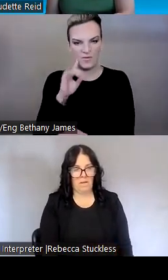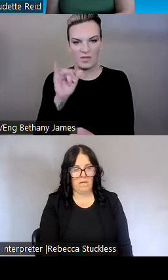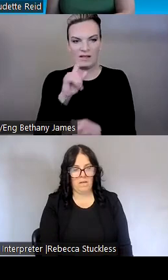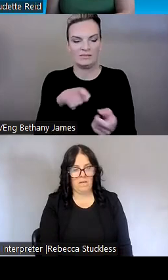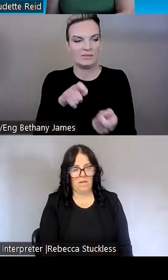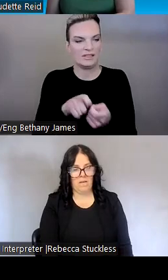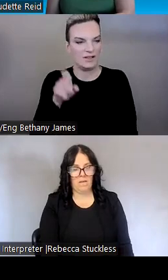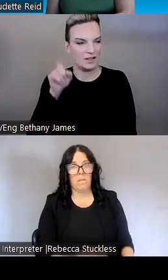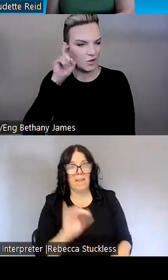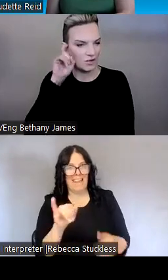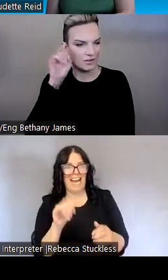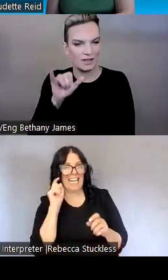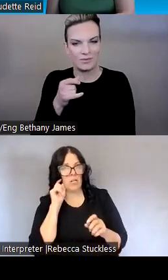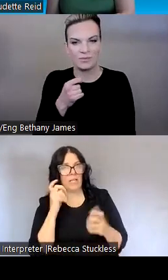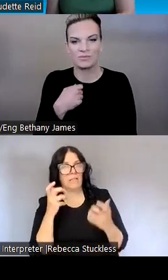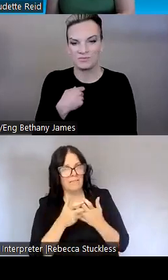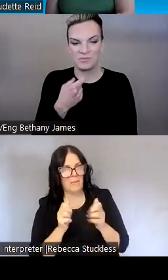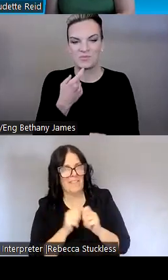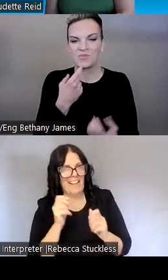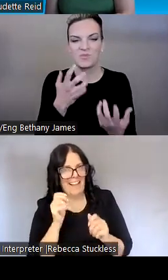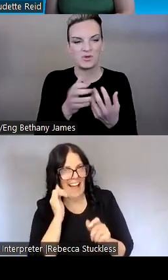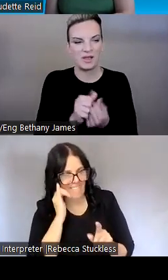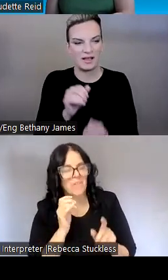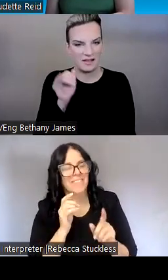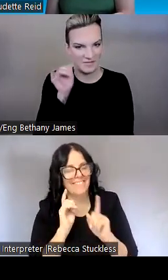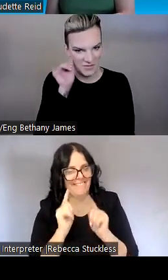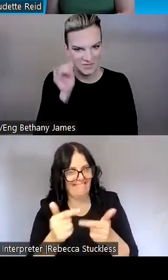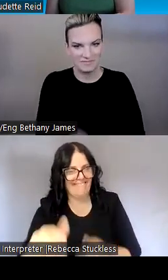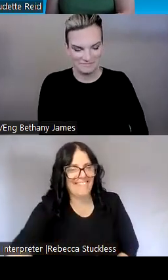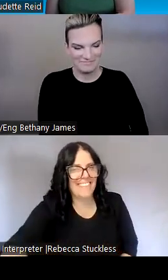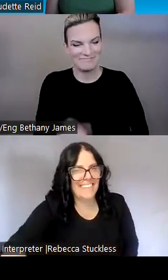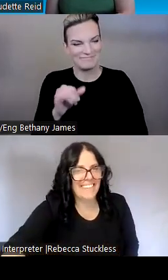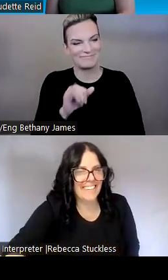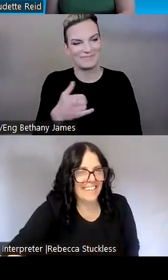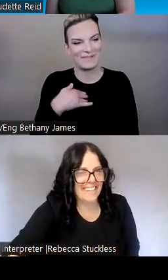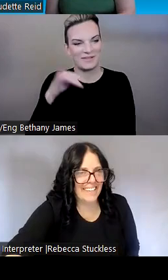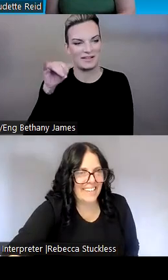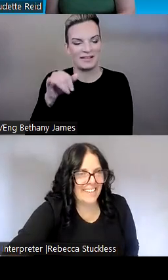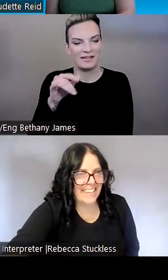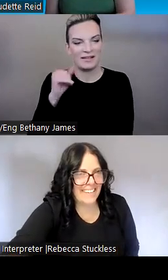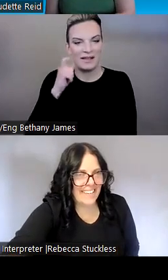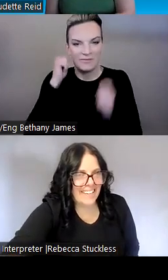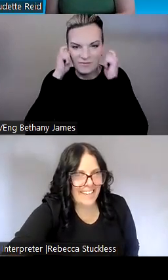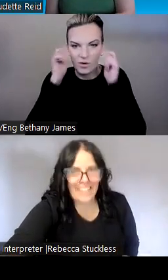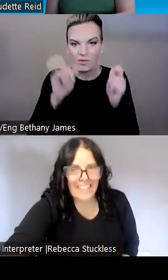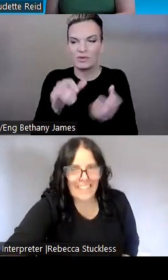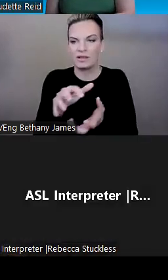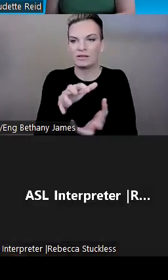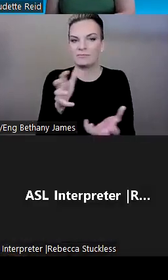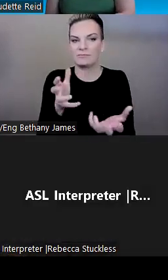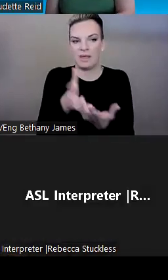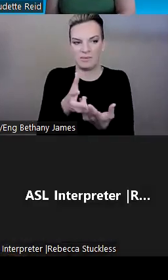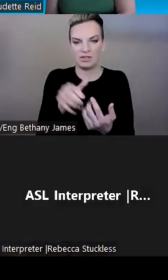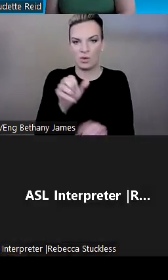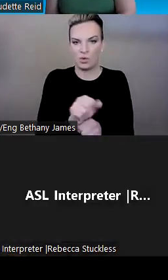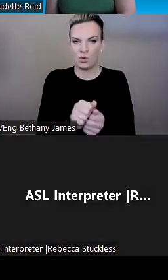work with the iPhone. Now, there are also headphone accommodations that work with these particular